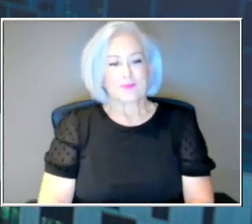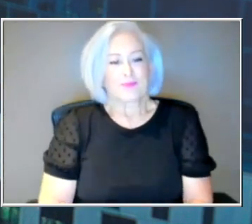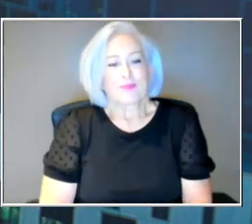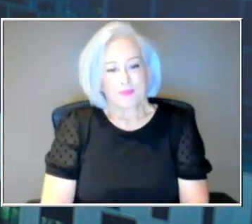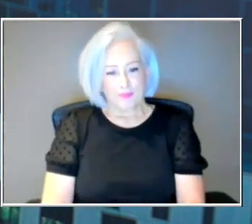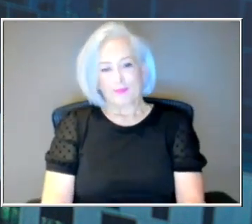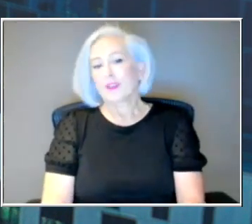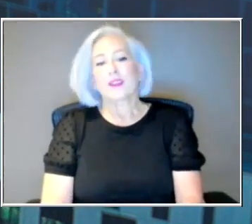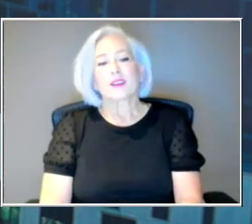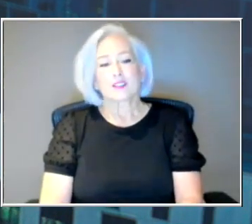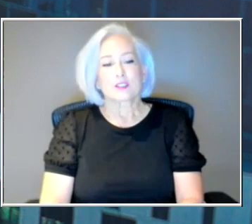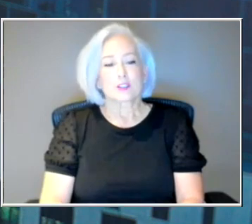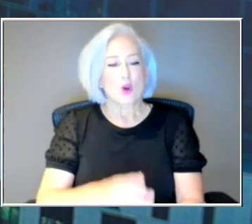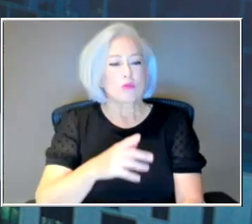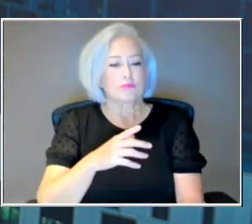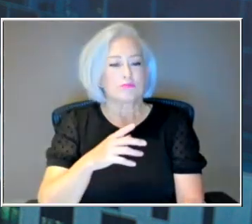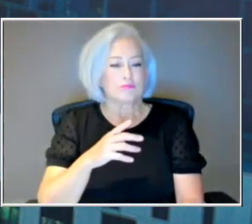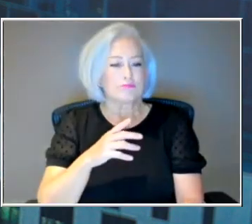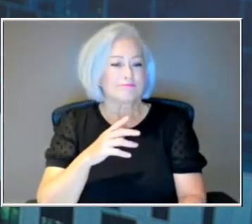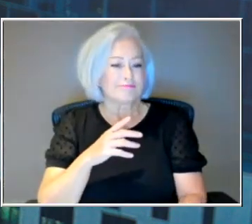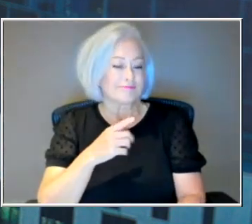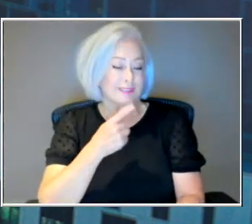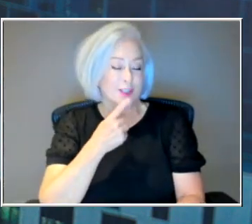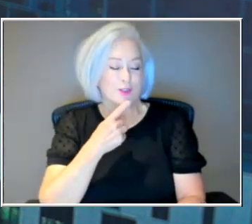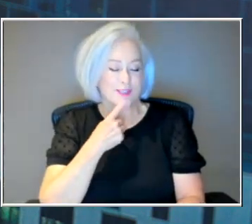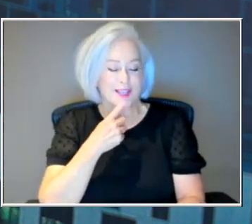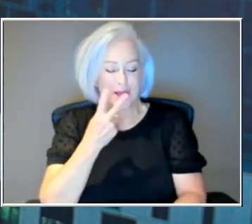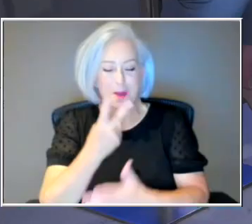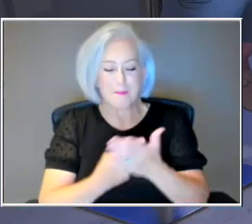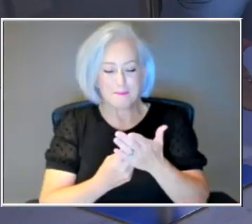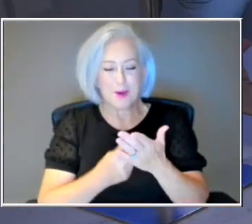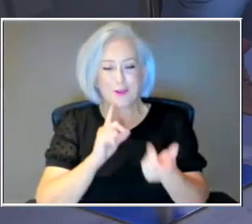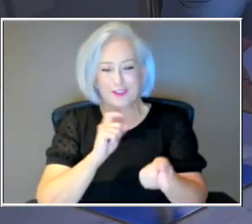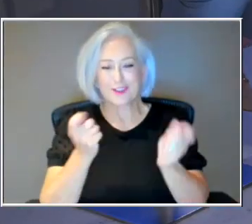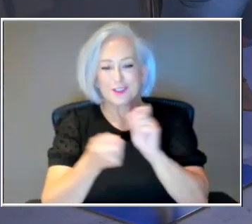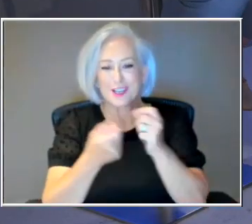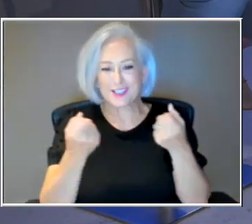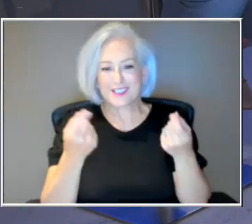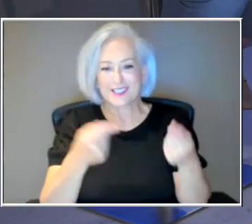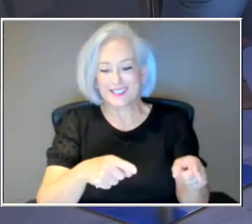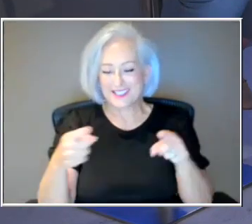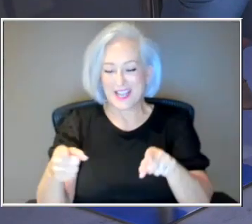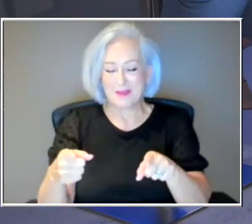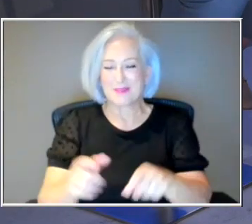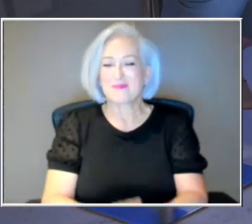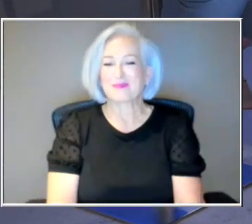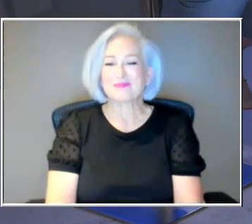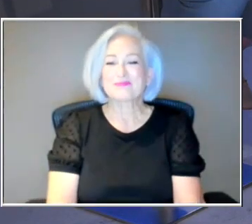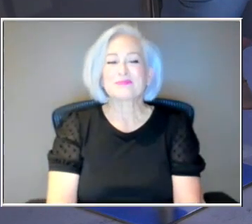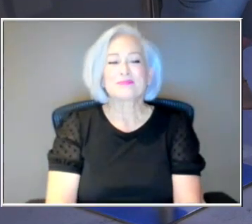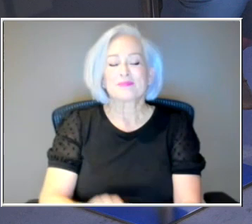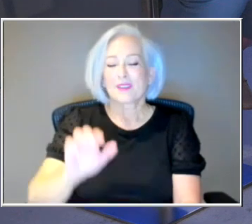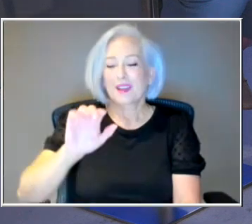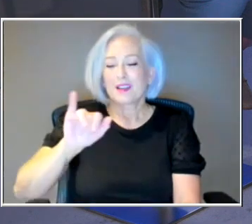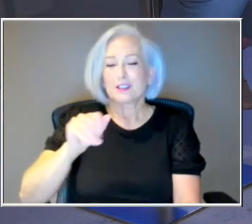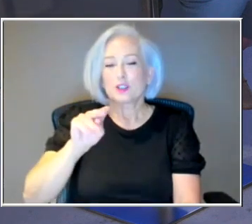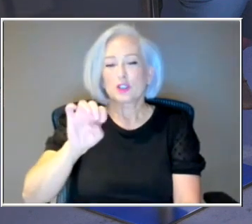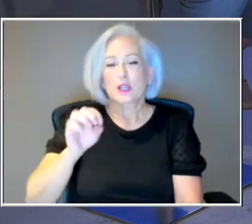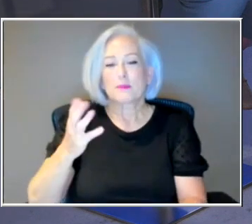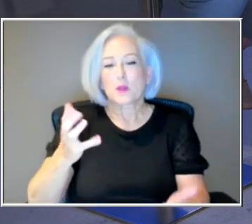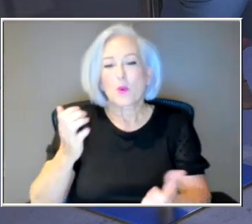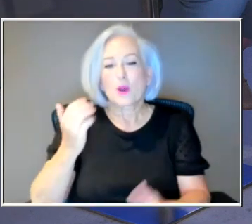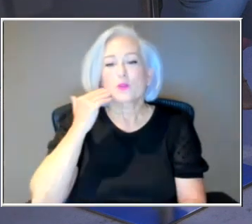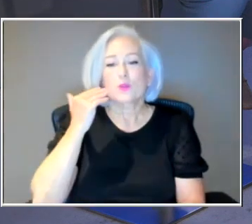pathology, as Jamie can attest, both Jamies can attest to today. Yes. Yeah, for sure. Amy wants to know, how did the COVID pandemic